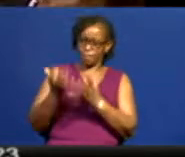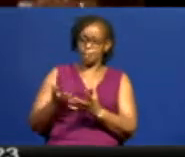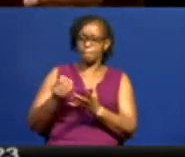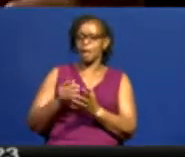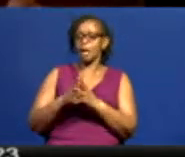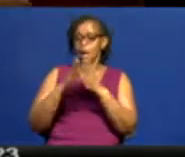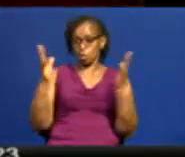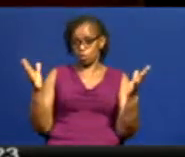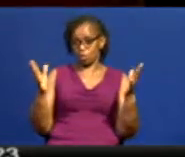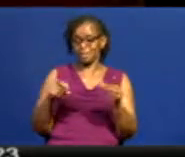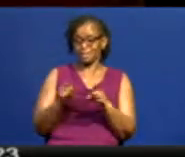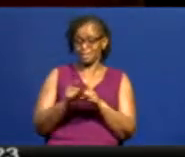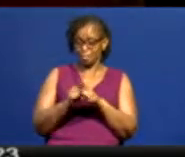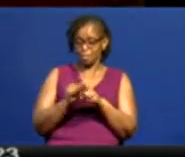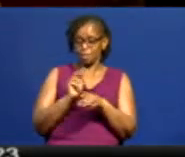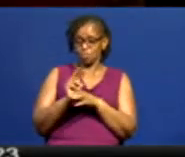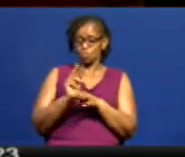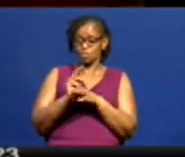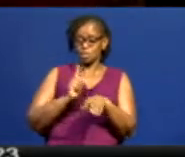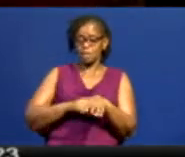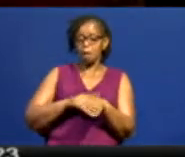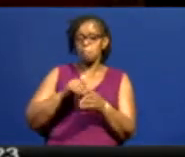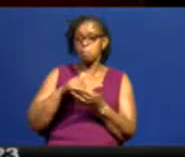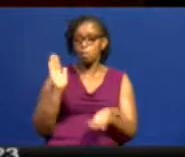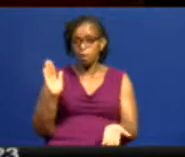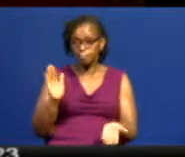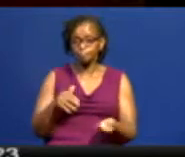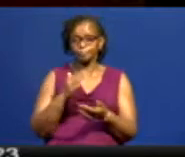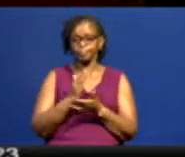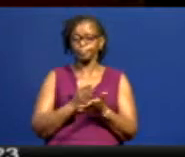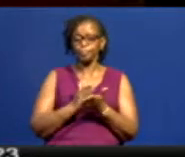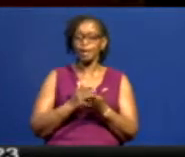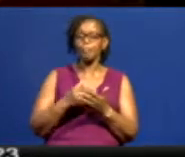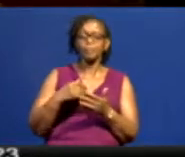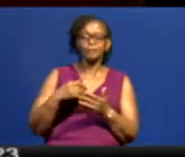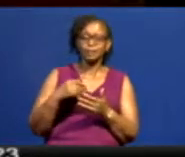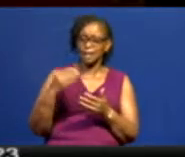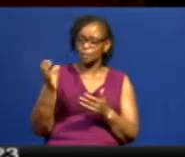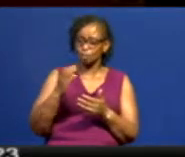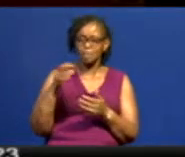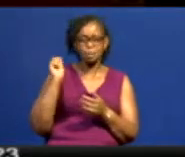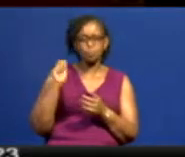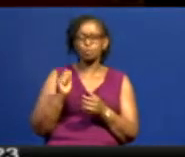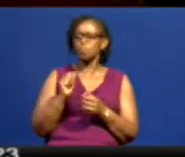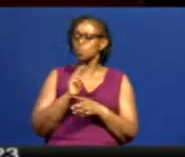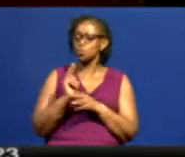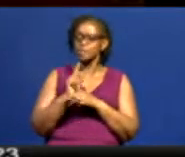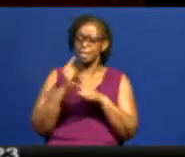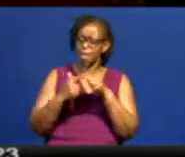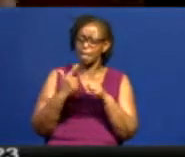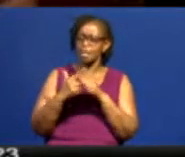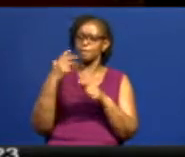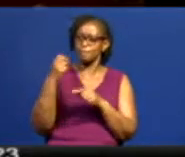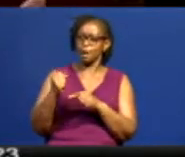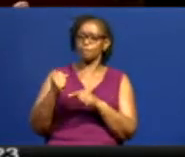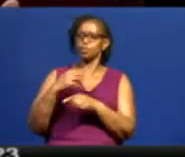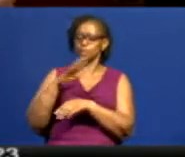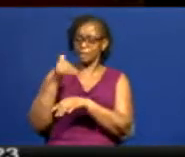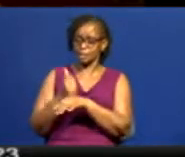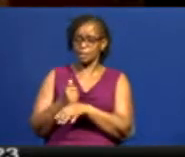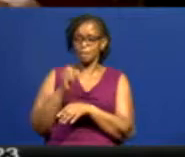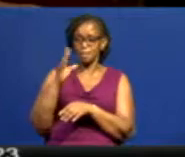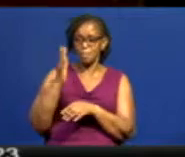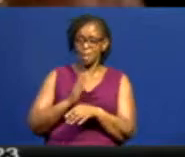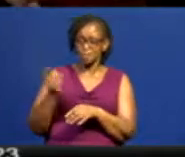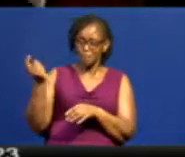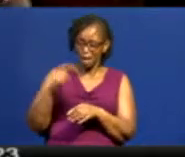time. You find some manufacturing plants will take up to 5 years to just set up. So if someone comes into the country and then